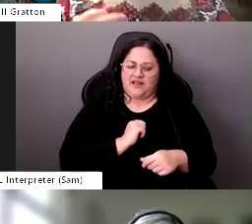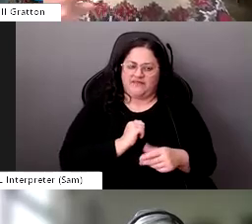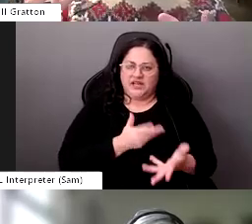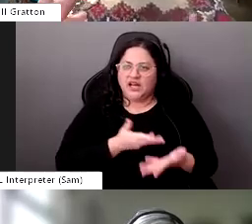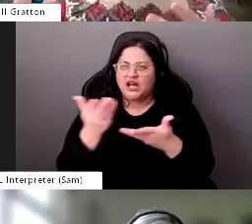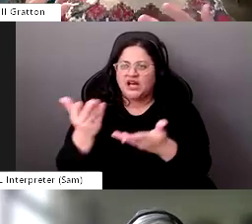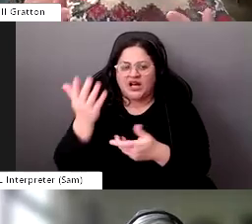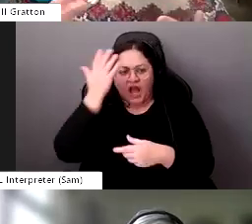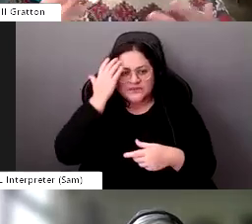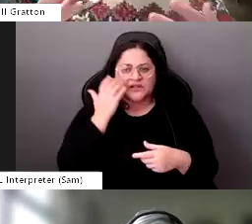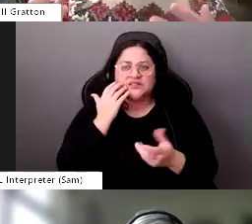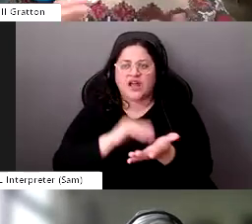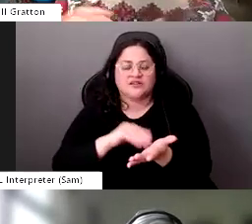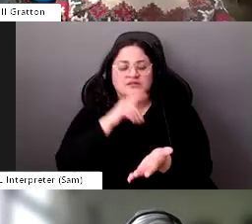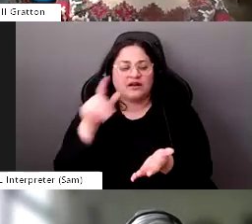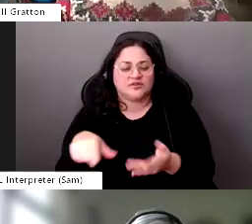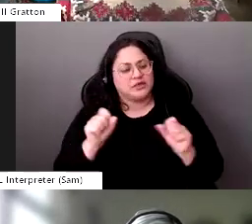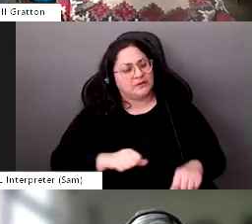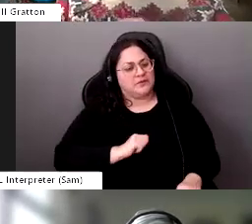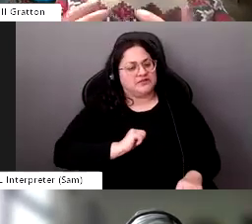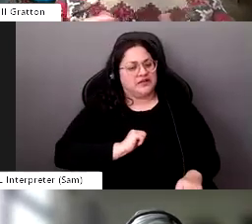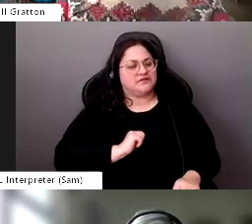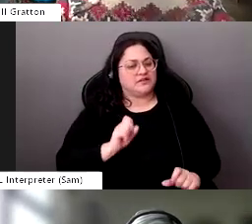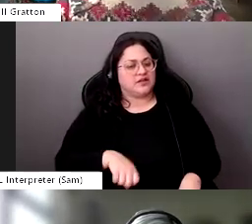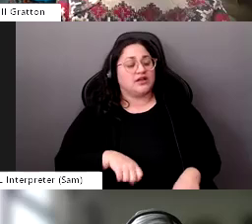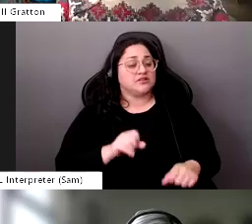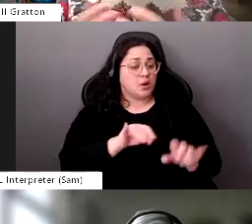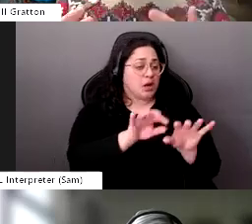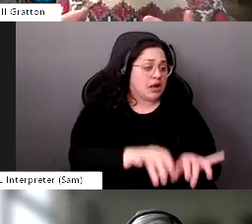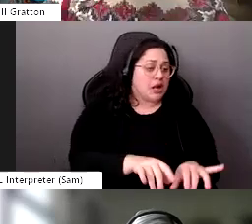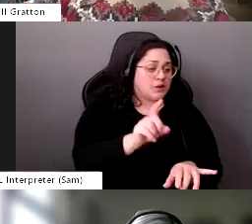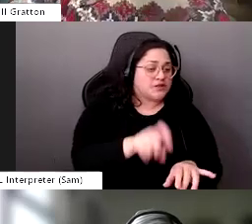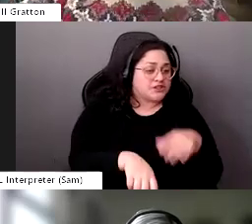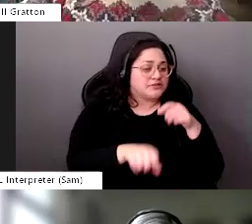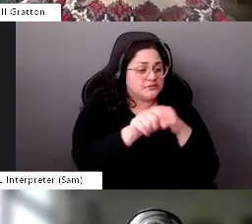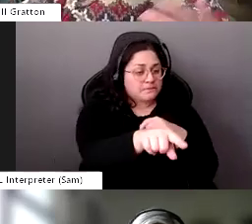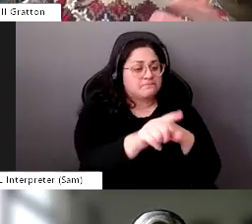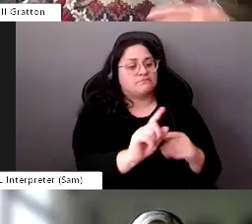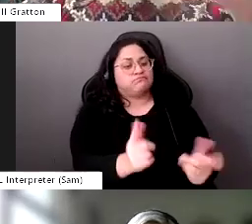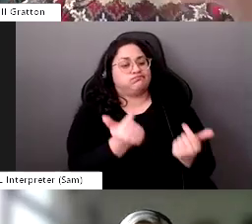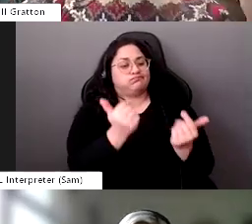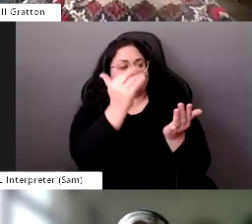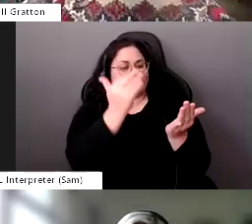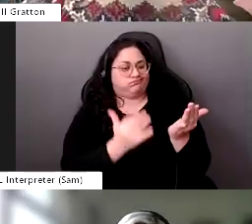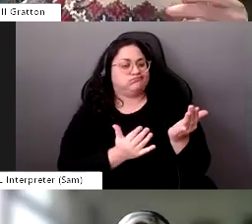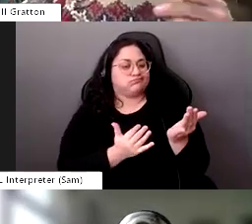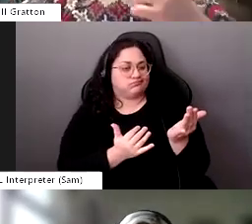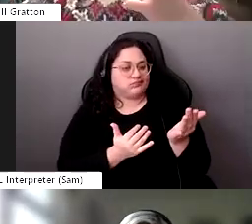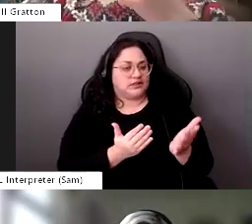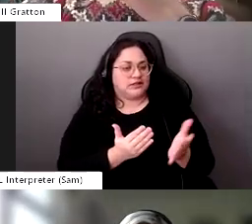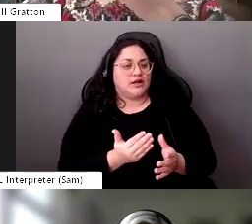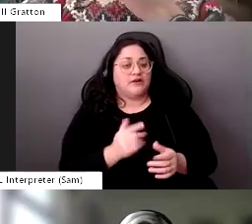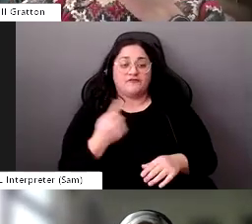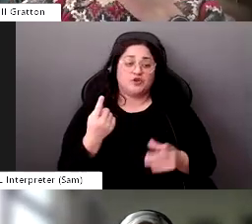difficult. Maybe there's some really complex ones that require a bit more medical attention, but for the most part, it gives you a bunch of steps that